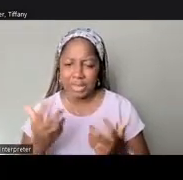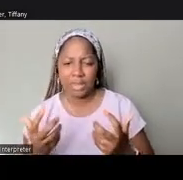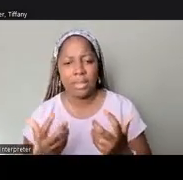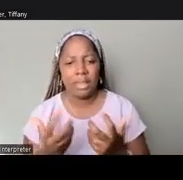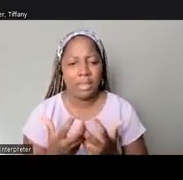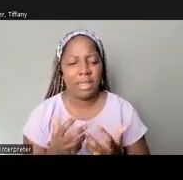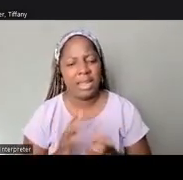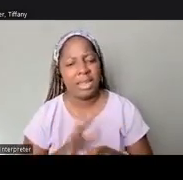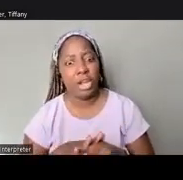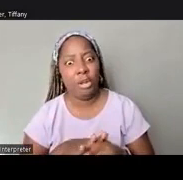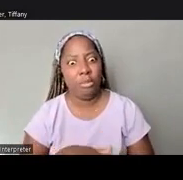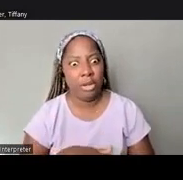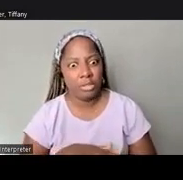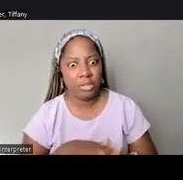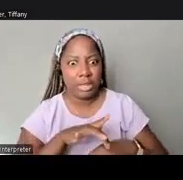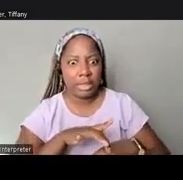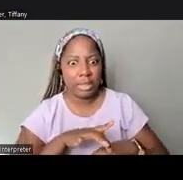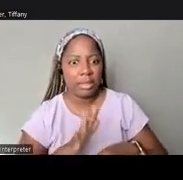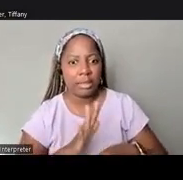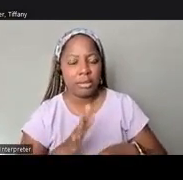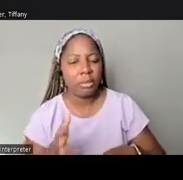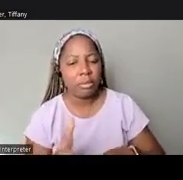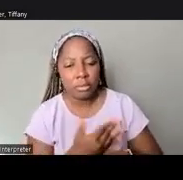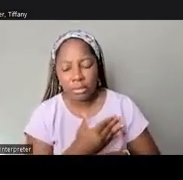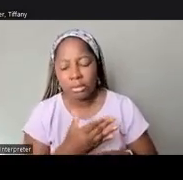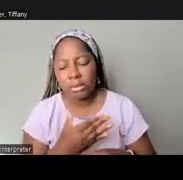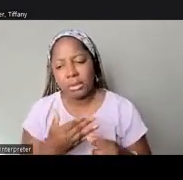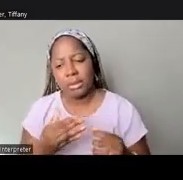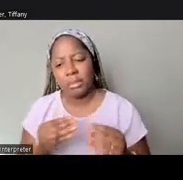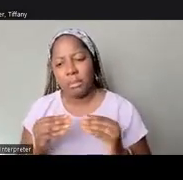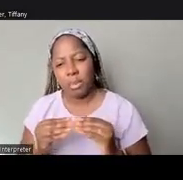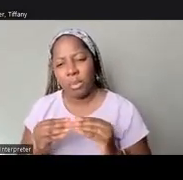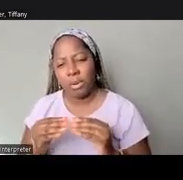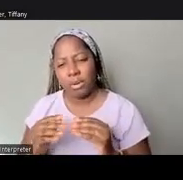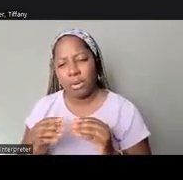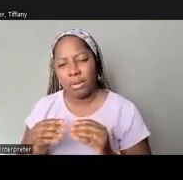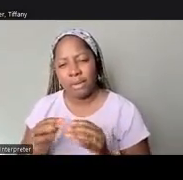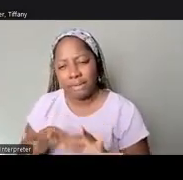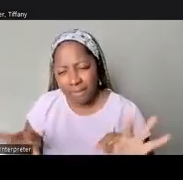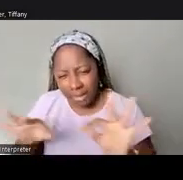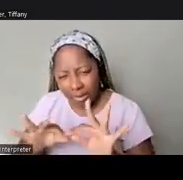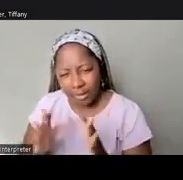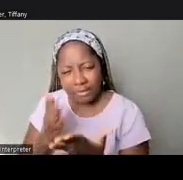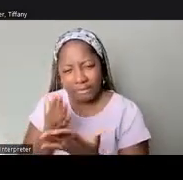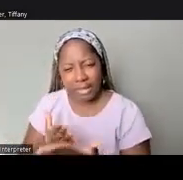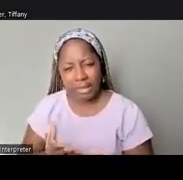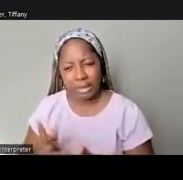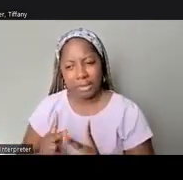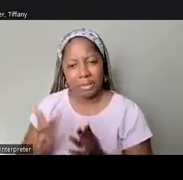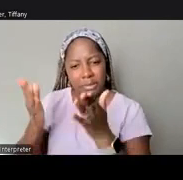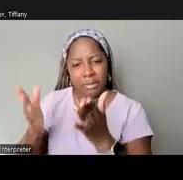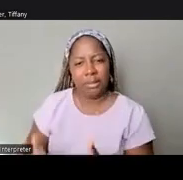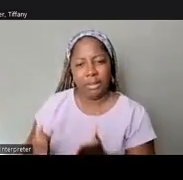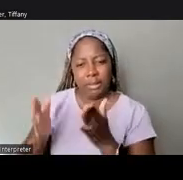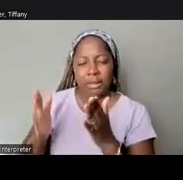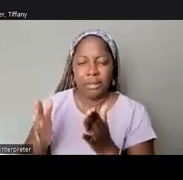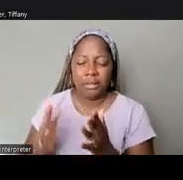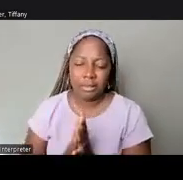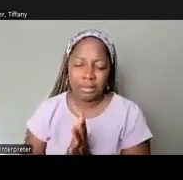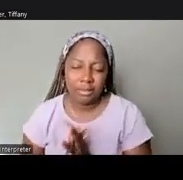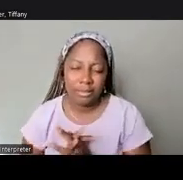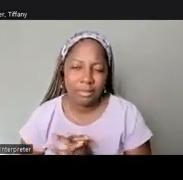of value and validate where people are coming from and be able to share these spaces and get out of oppression.